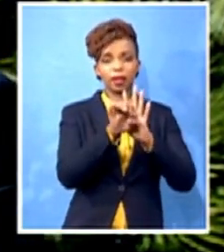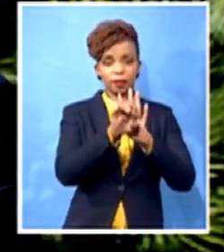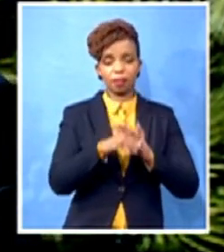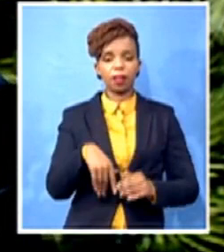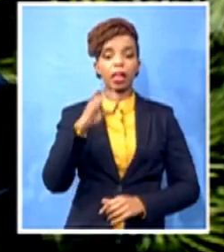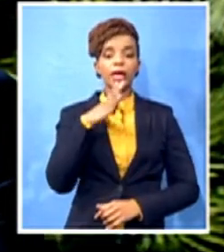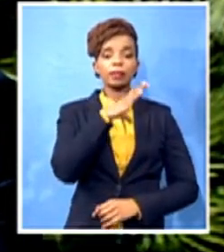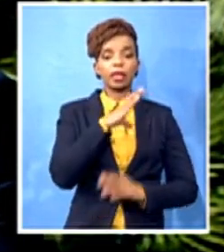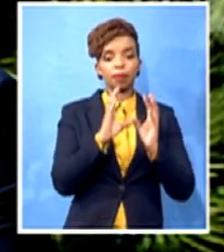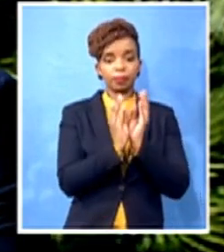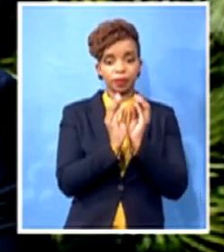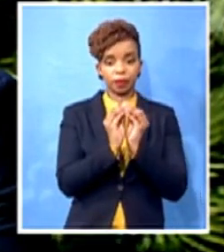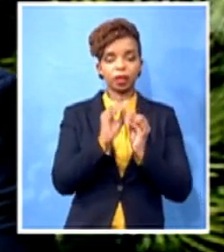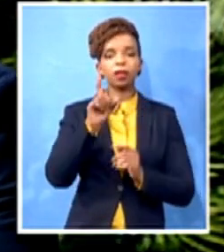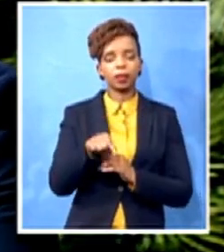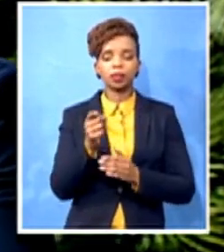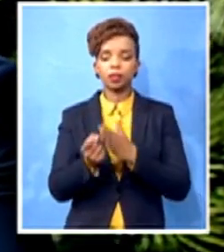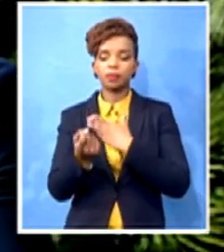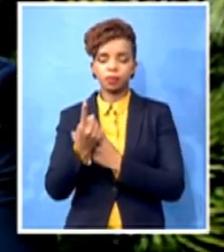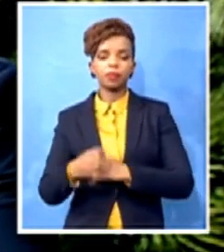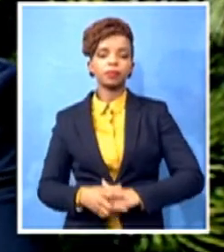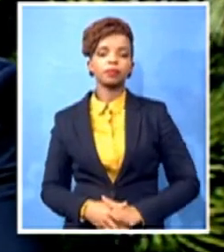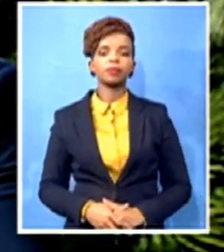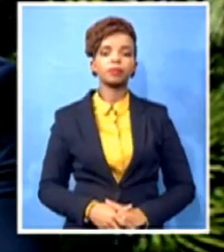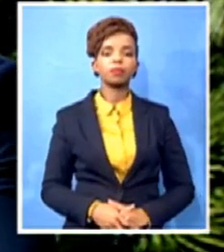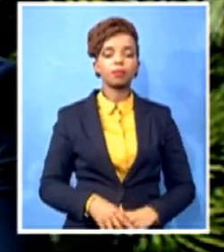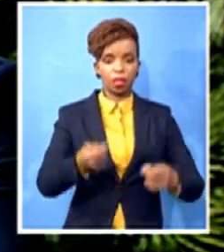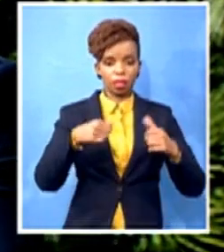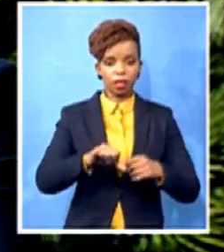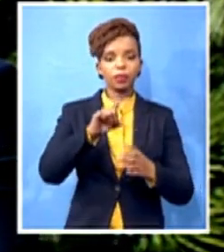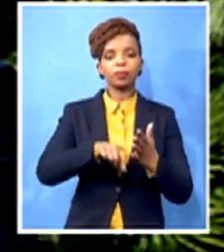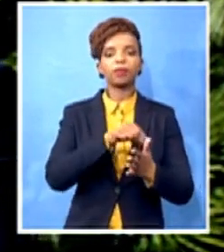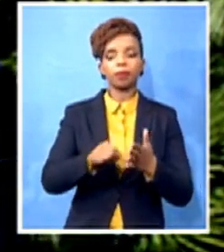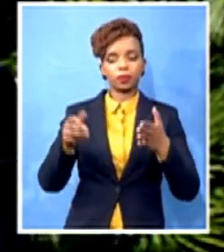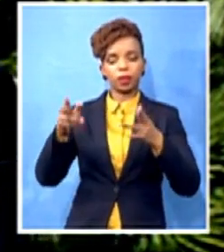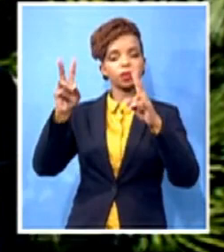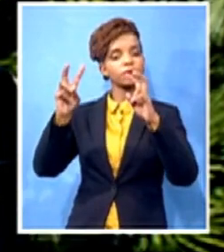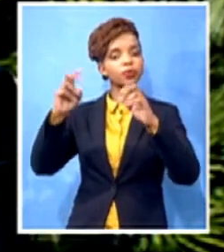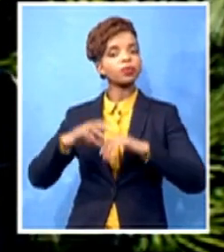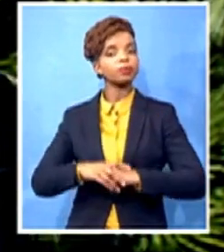to vote on the issue. But precisely because that